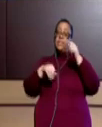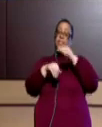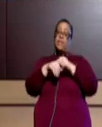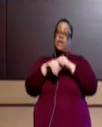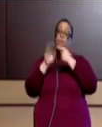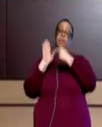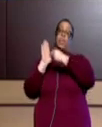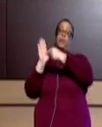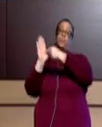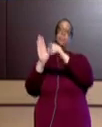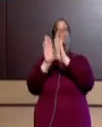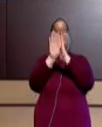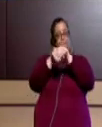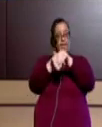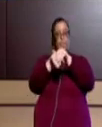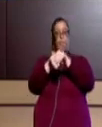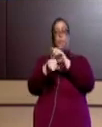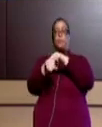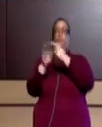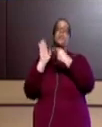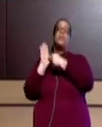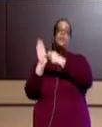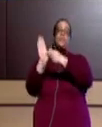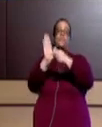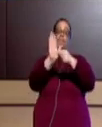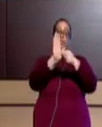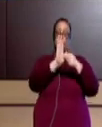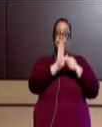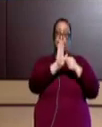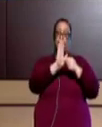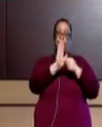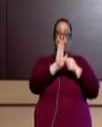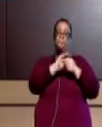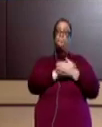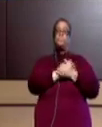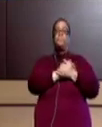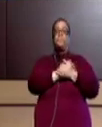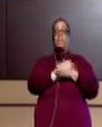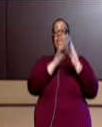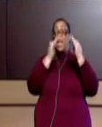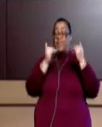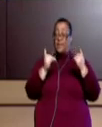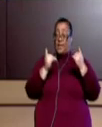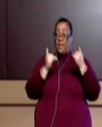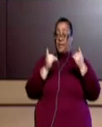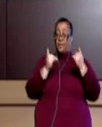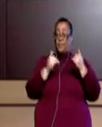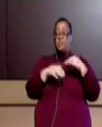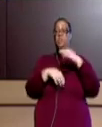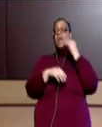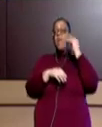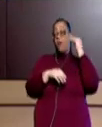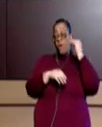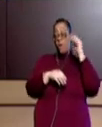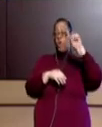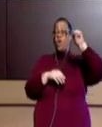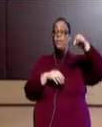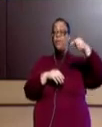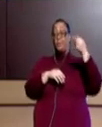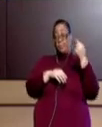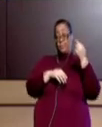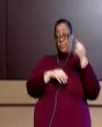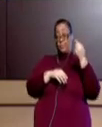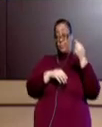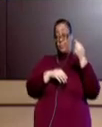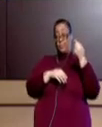where you was this big person, had this big persona on social media, and then you're back home by yourself and the curtain is